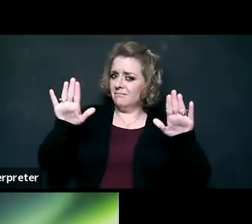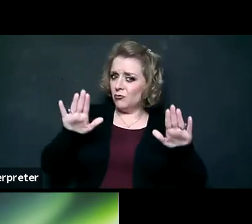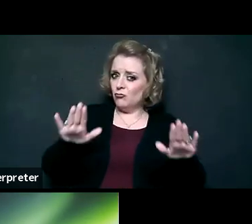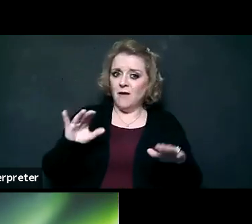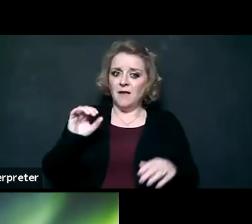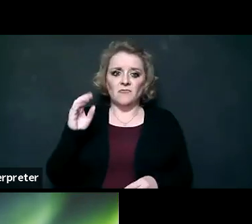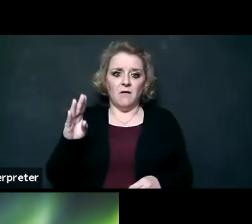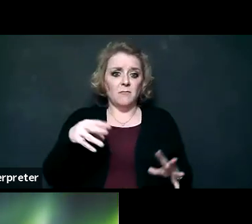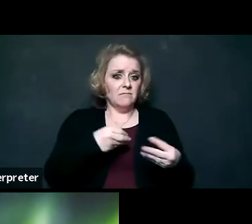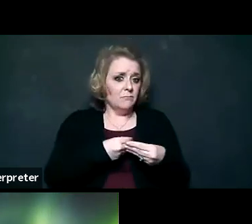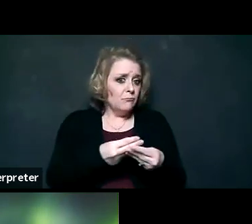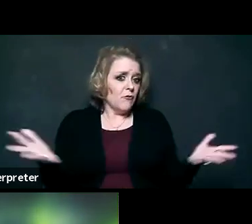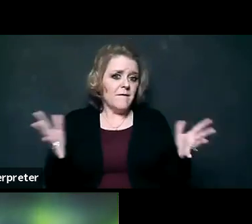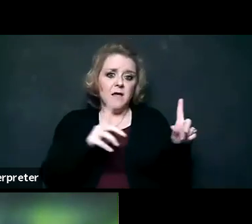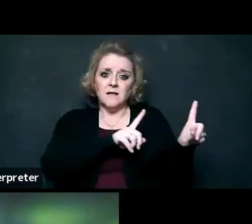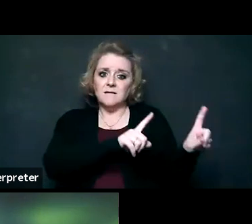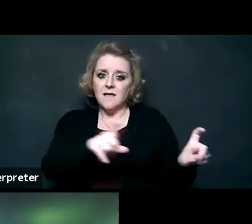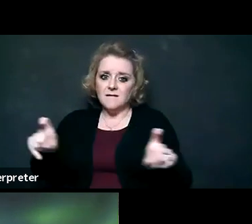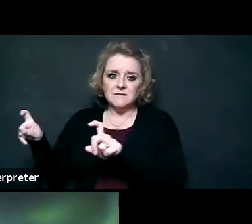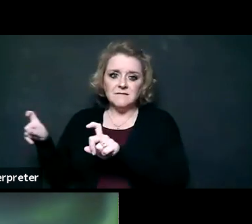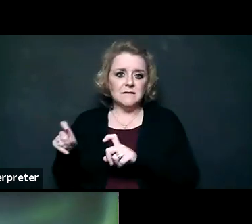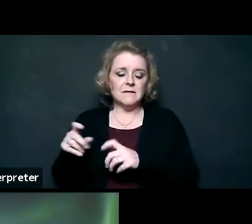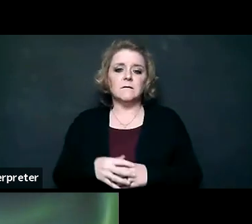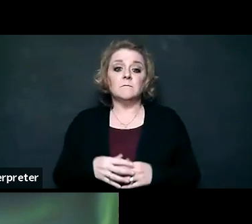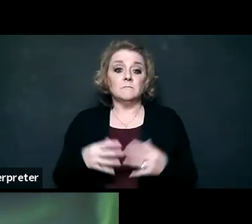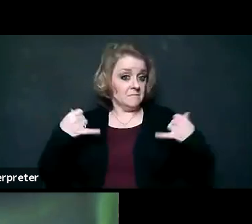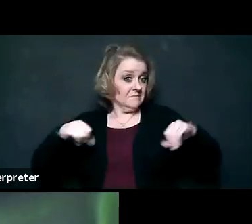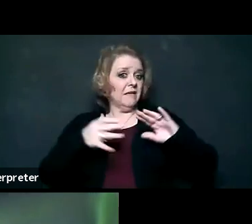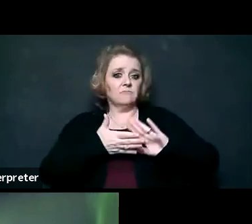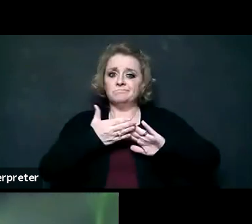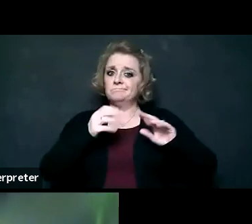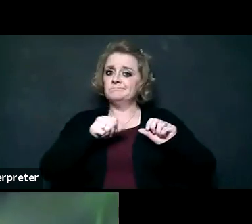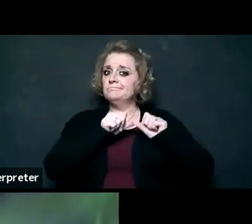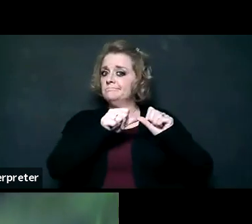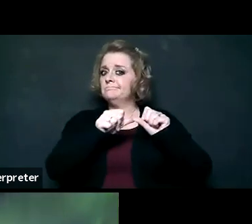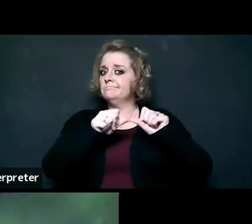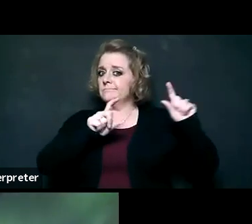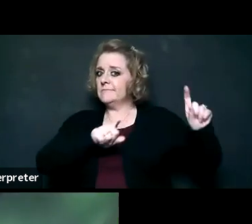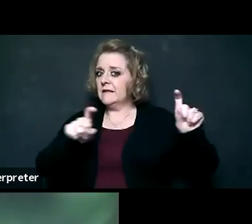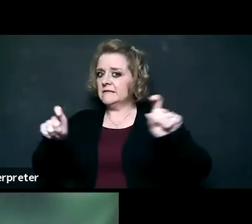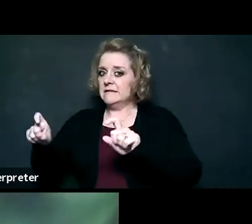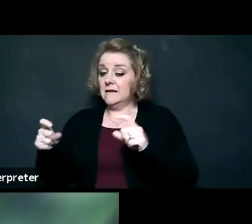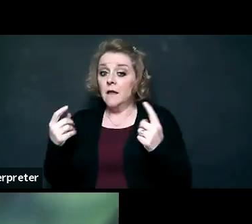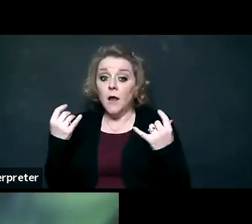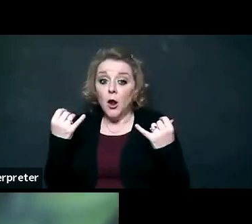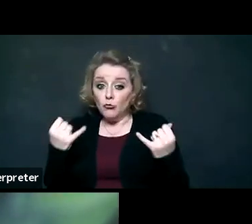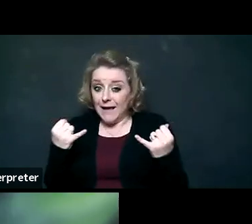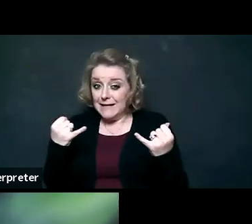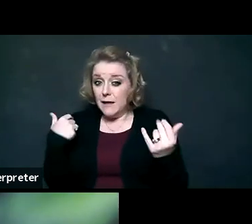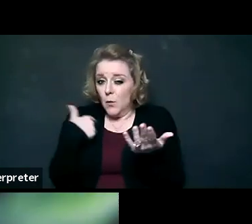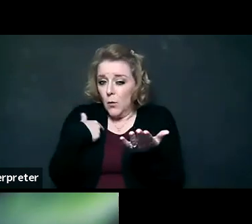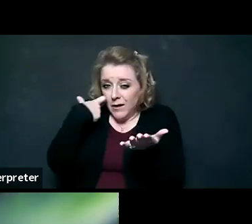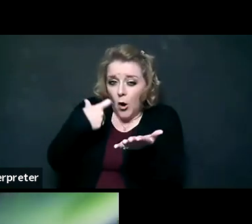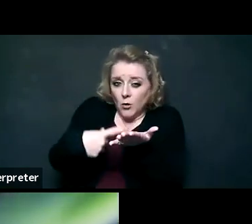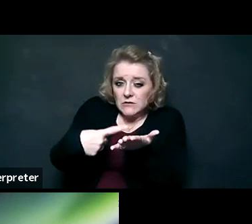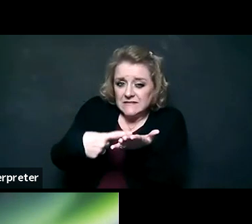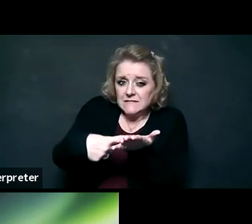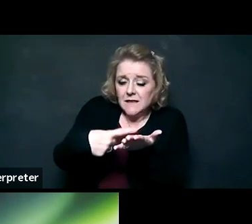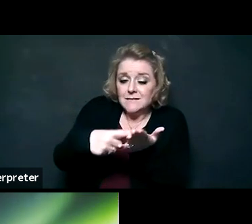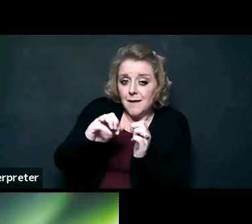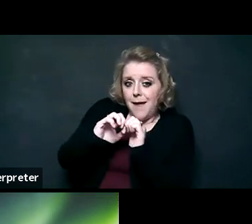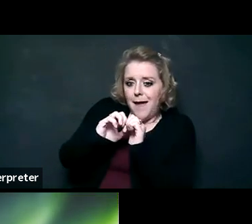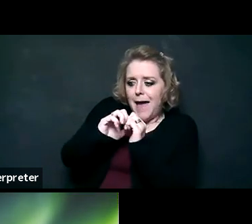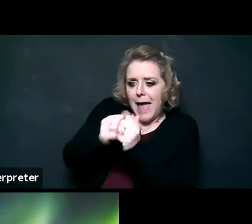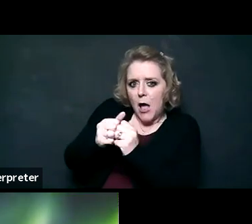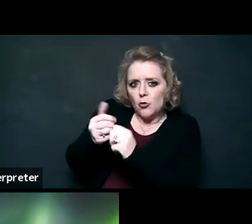providing testing, and we will continue to do that. In fact, we're talking as we speak about how we continue to